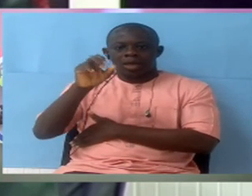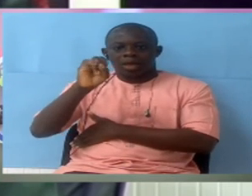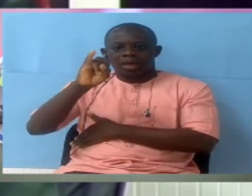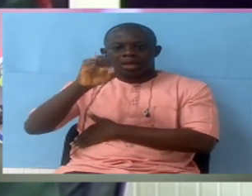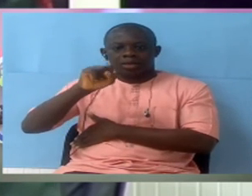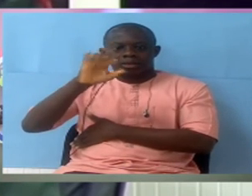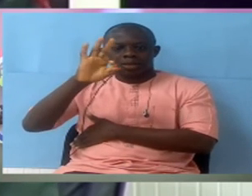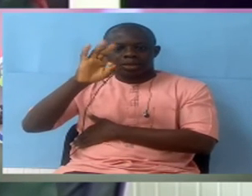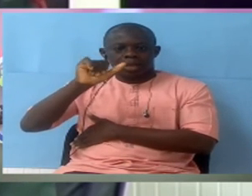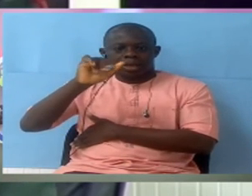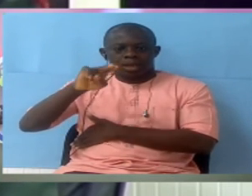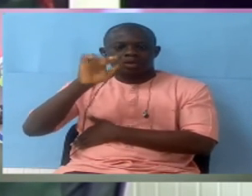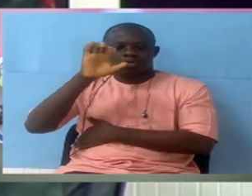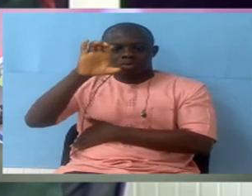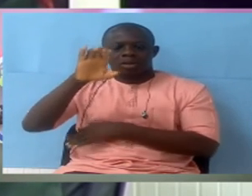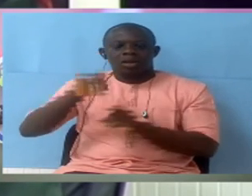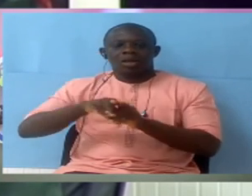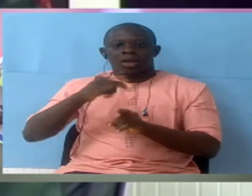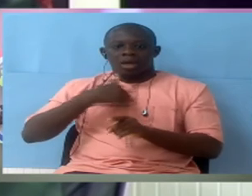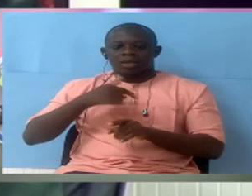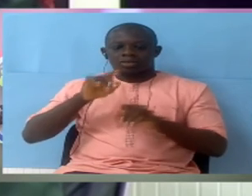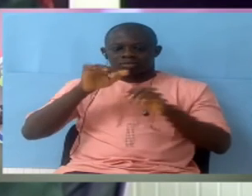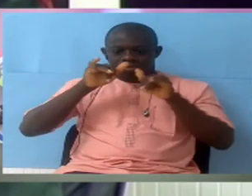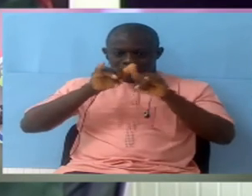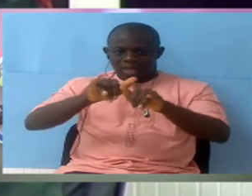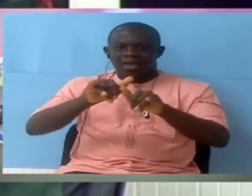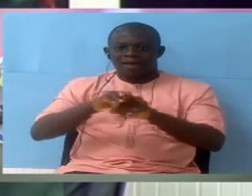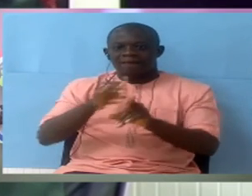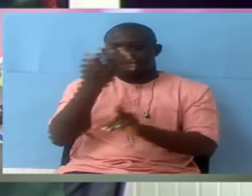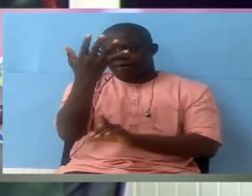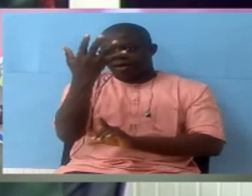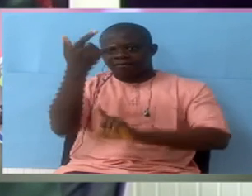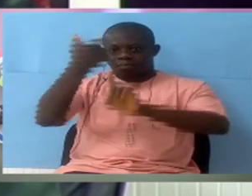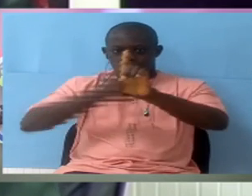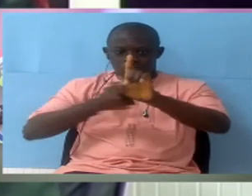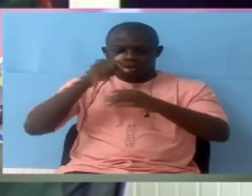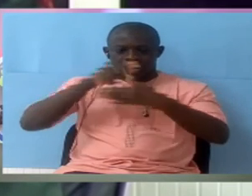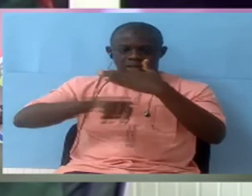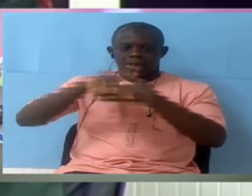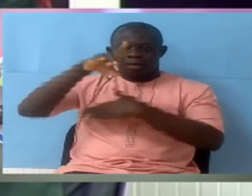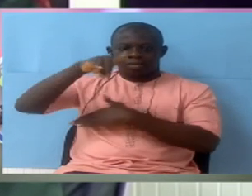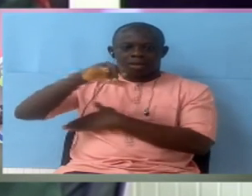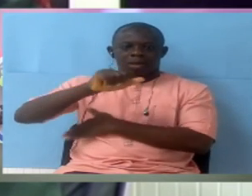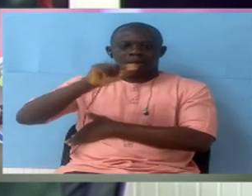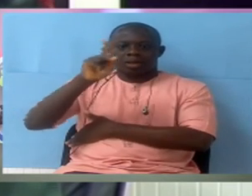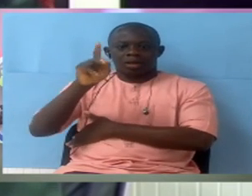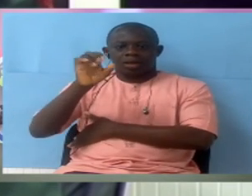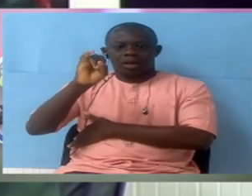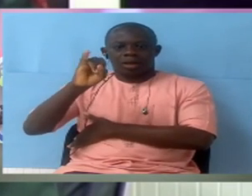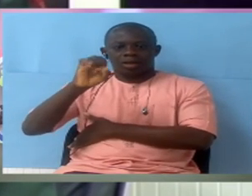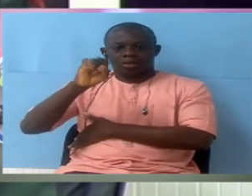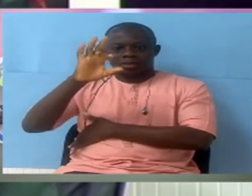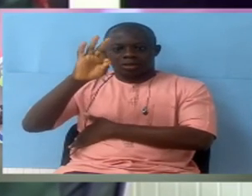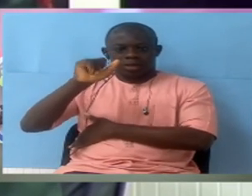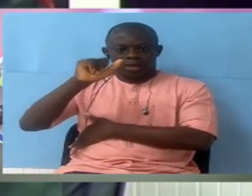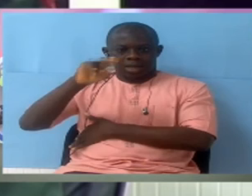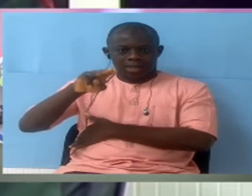Pakistan. I spent 5 months in Pakistan, Quetta. Juromi wer la def Pakistan,